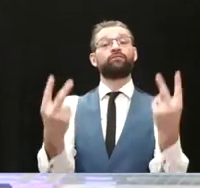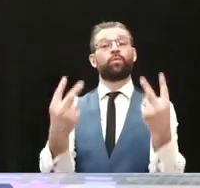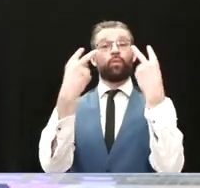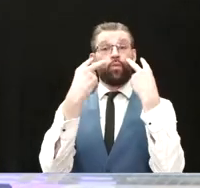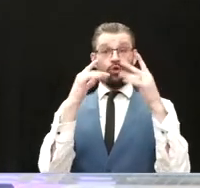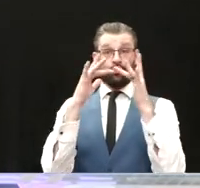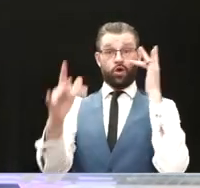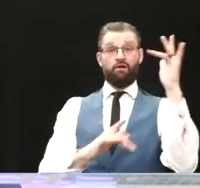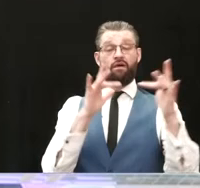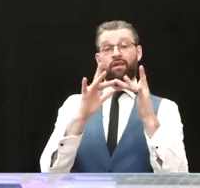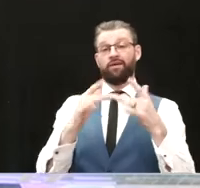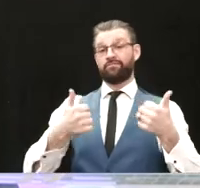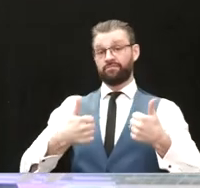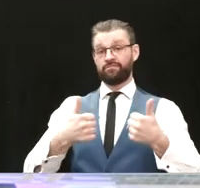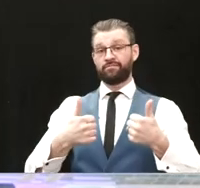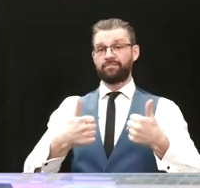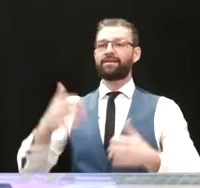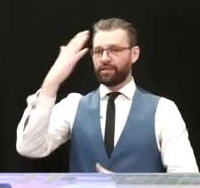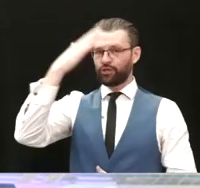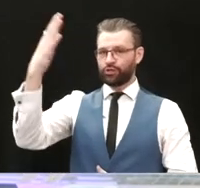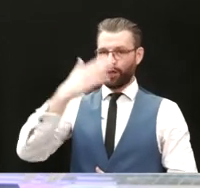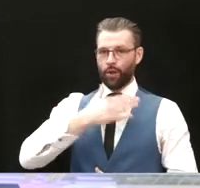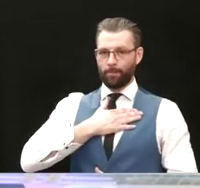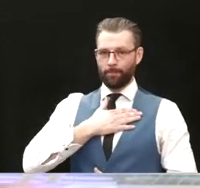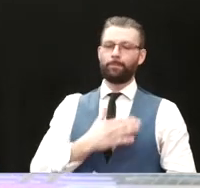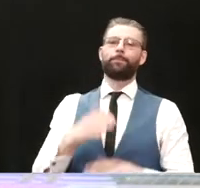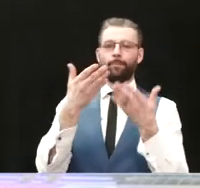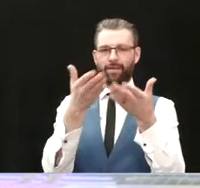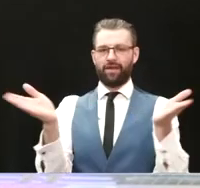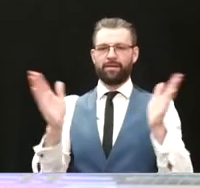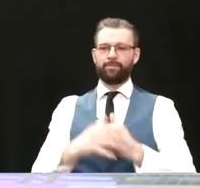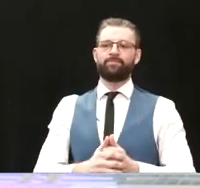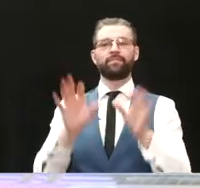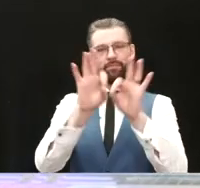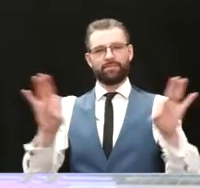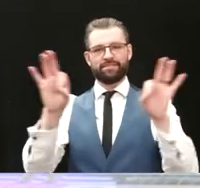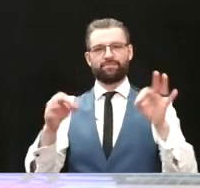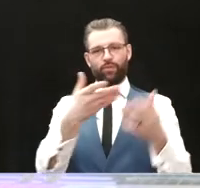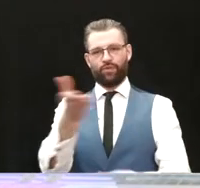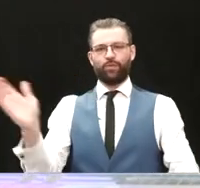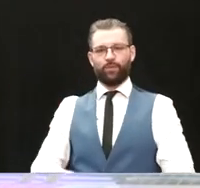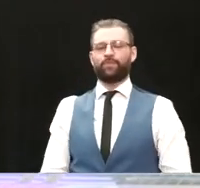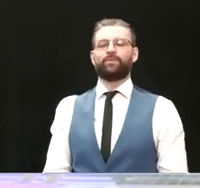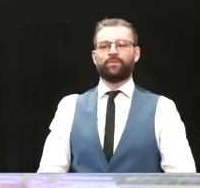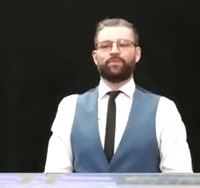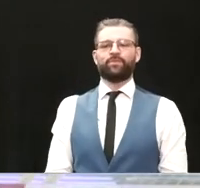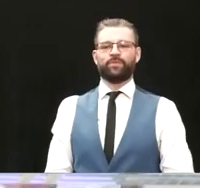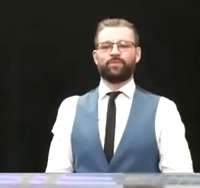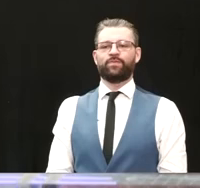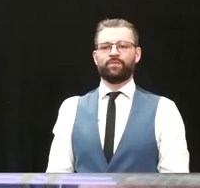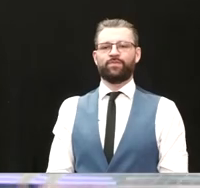ceremony online, and Shalom Aleichem. Peace be with you, and let's work